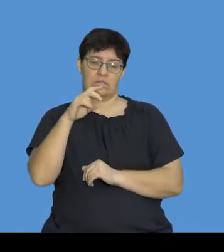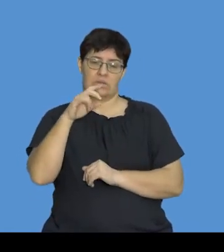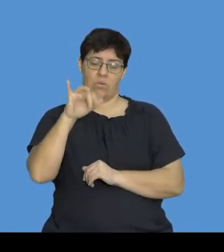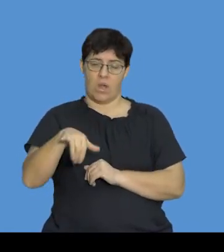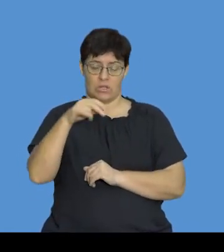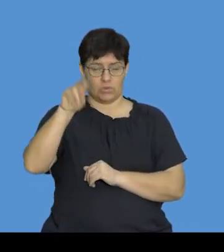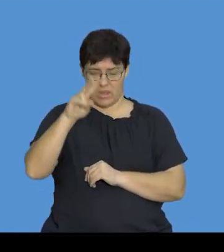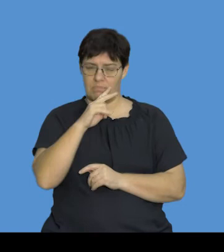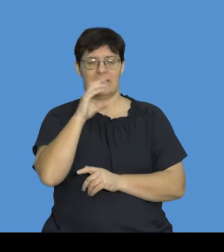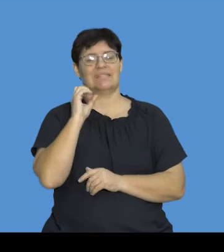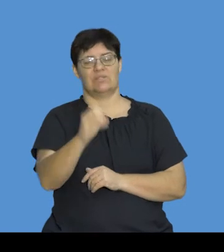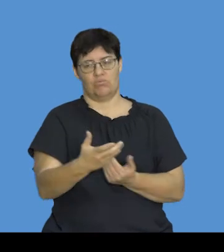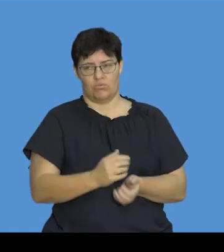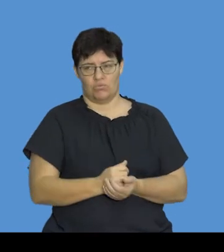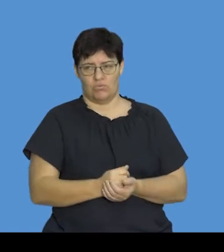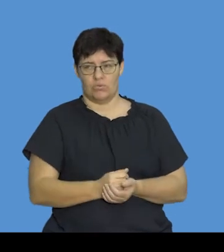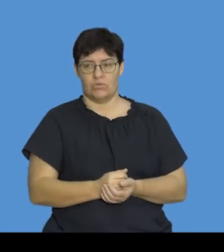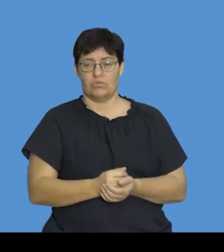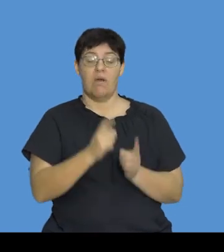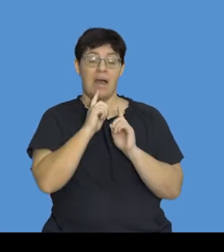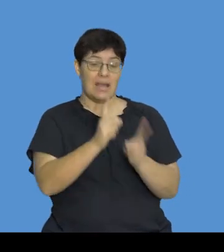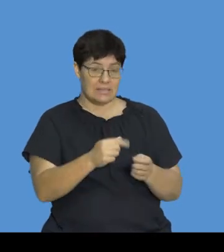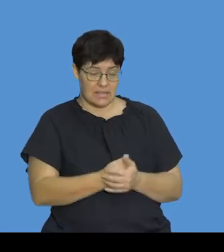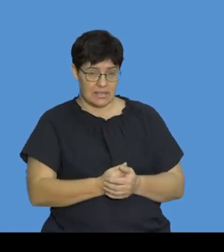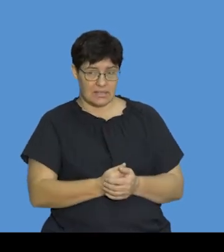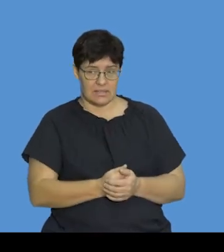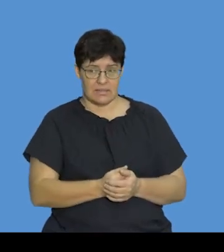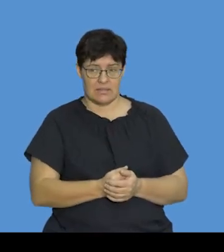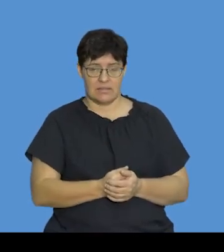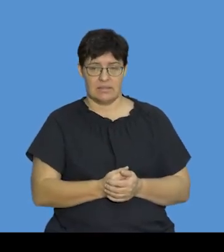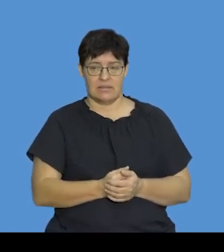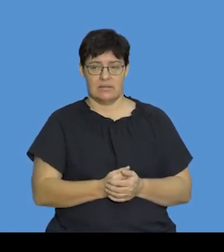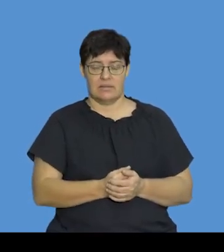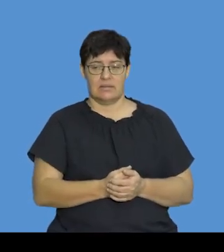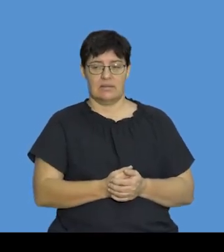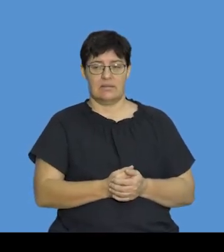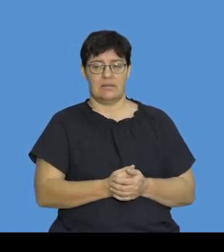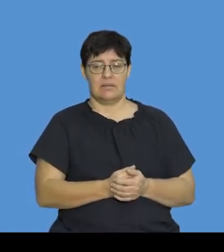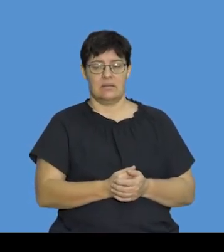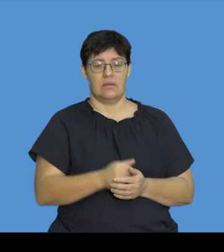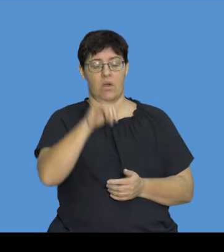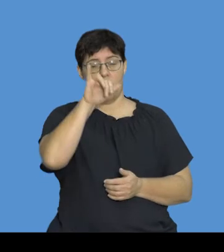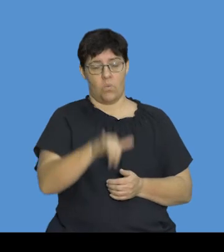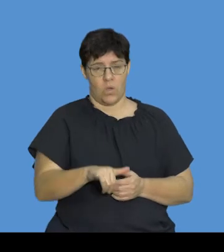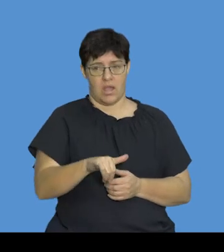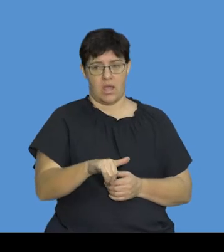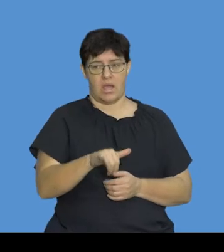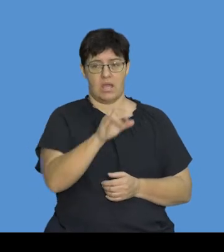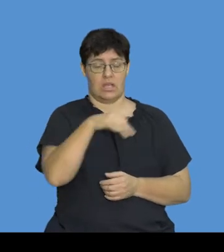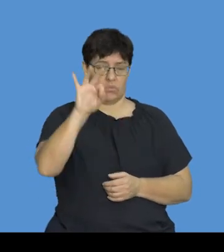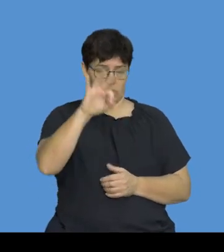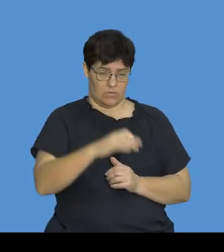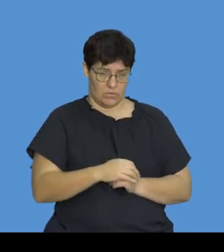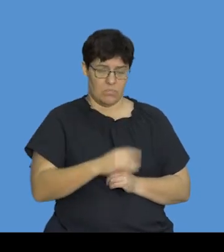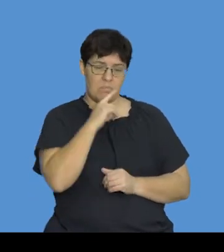squared also gives me zero. So at the end, my final answer will be y cubed. So it